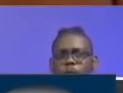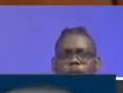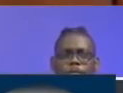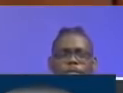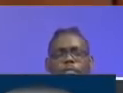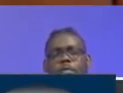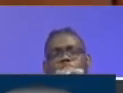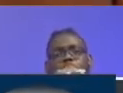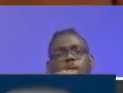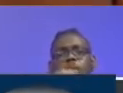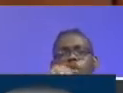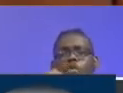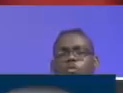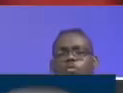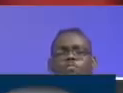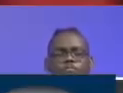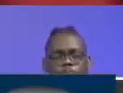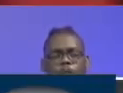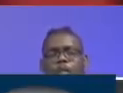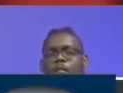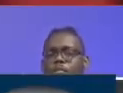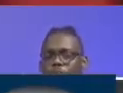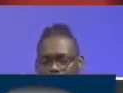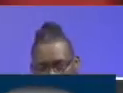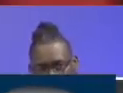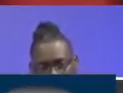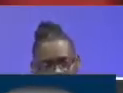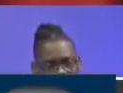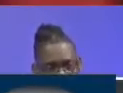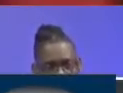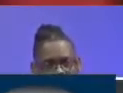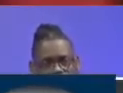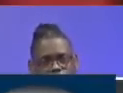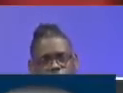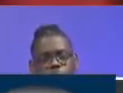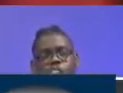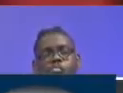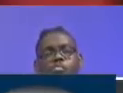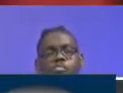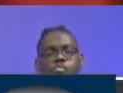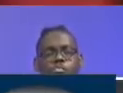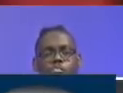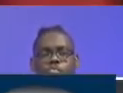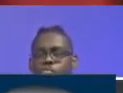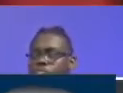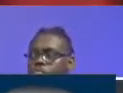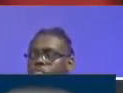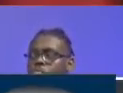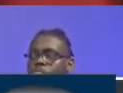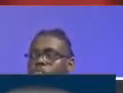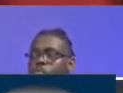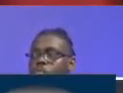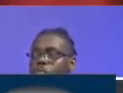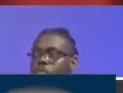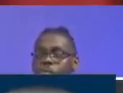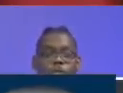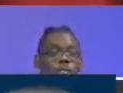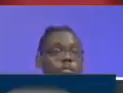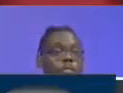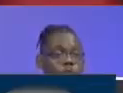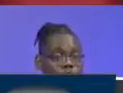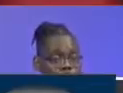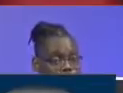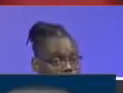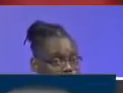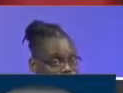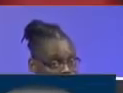Sure, thank you, Prime Minister. So basically, I mean, it's something that we have been doing for a little while now. There's a team established under the Ministry